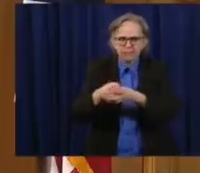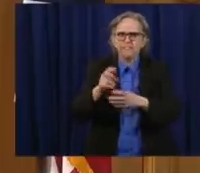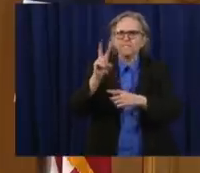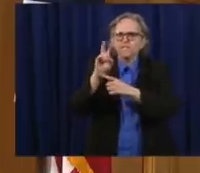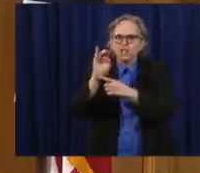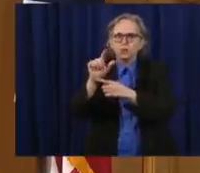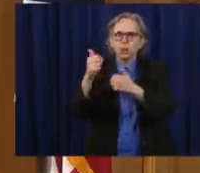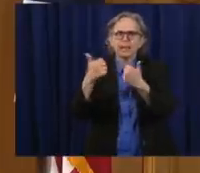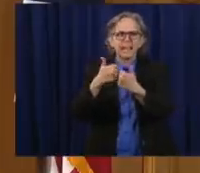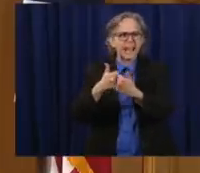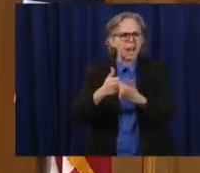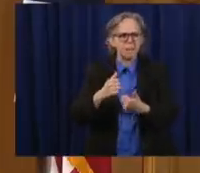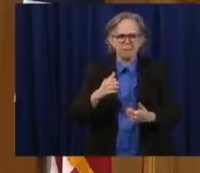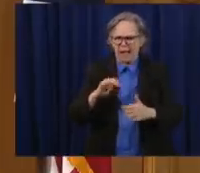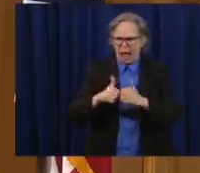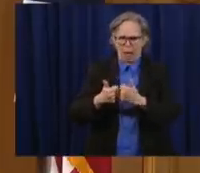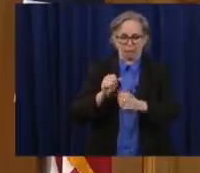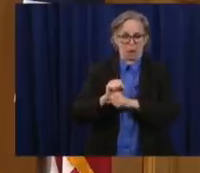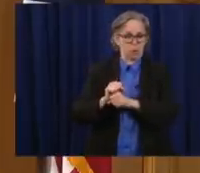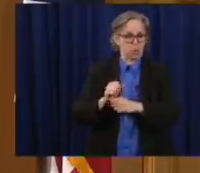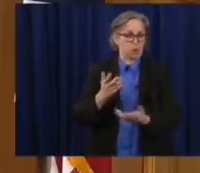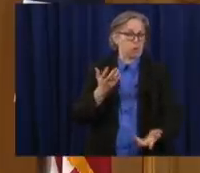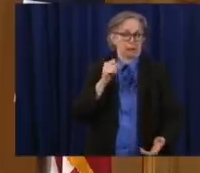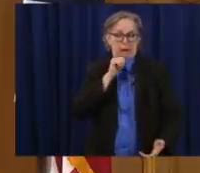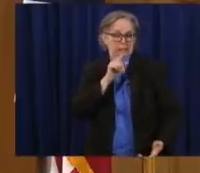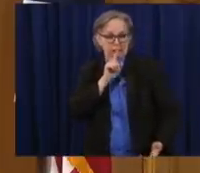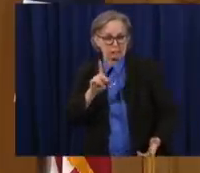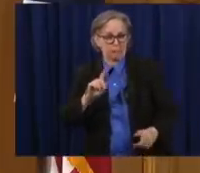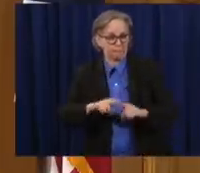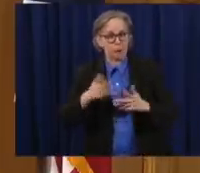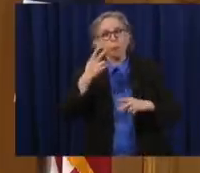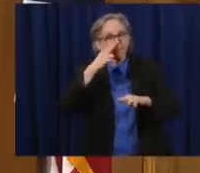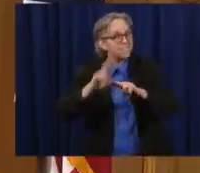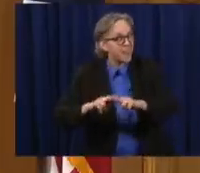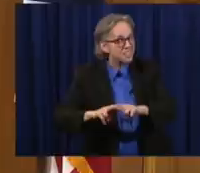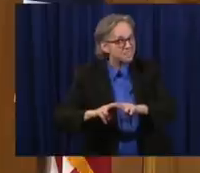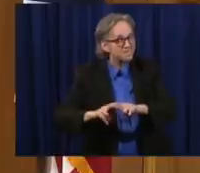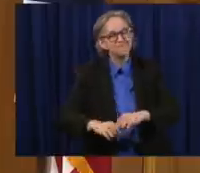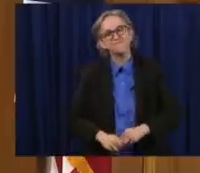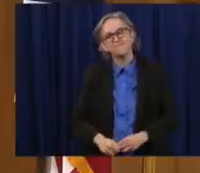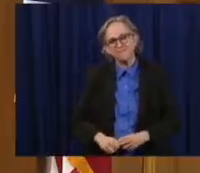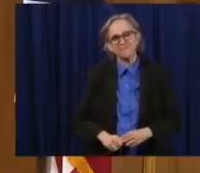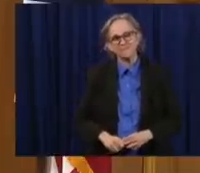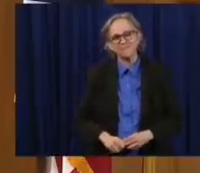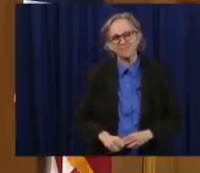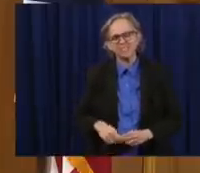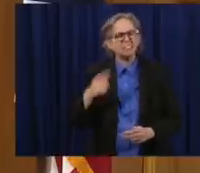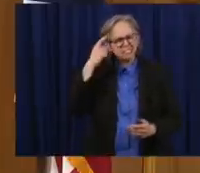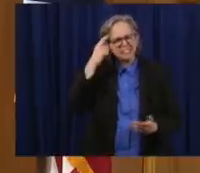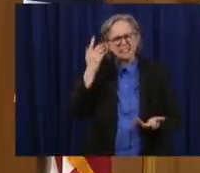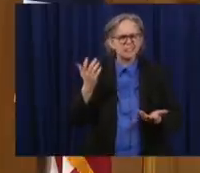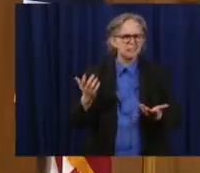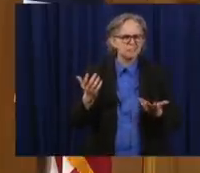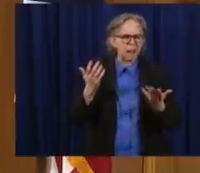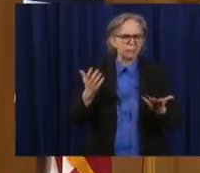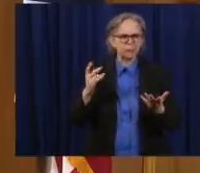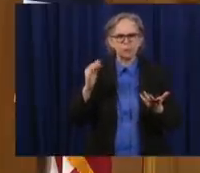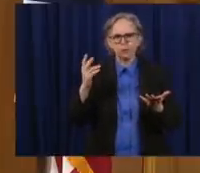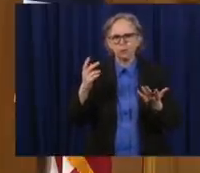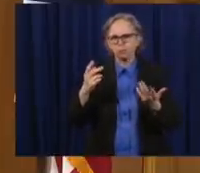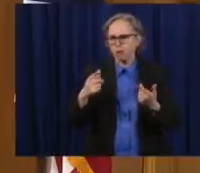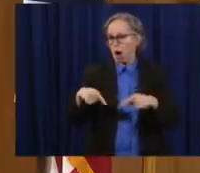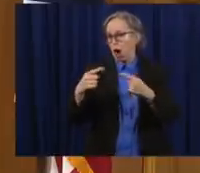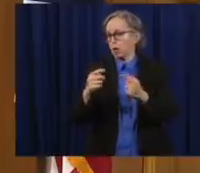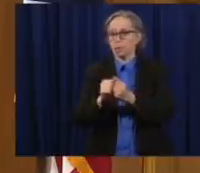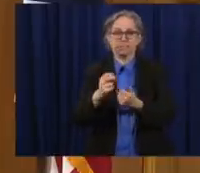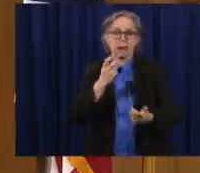to work, but anyway, it should be fun, and I suspect there may even be some arguing with an umpire, so who knows? Tune